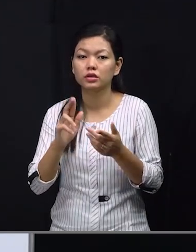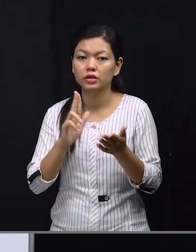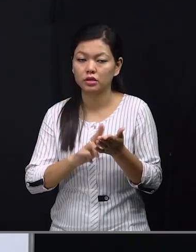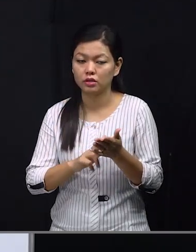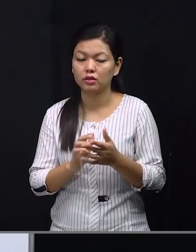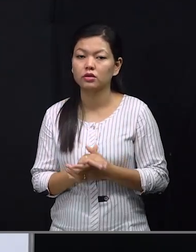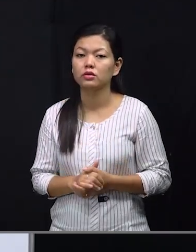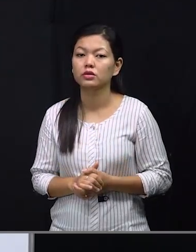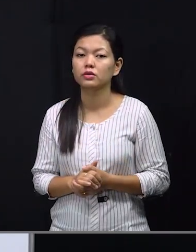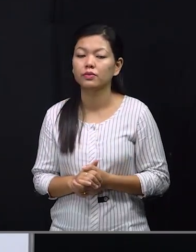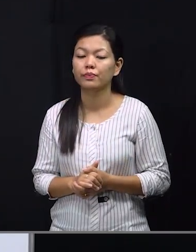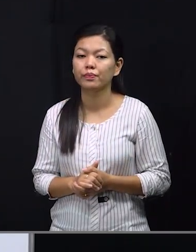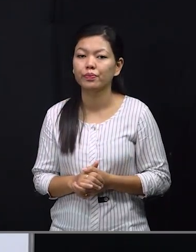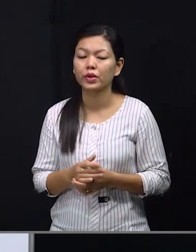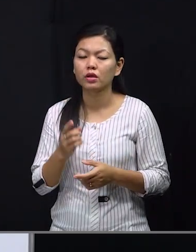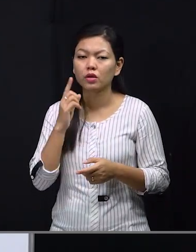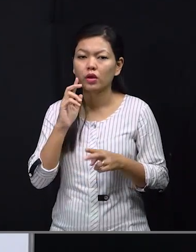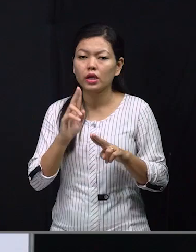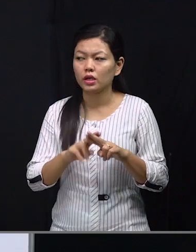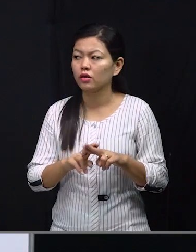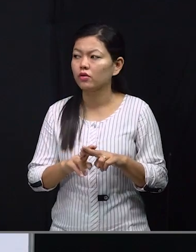then we will get bromopenzene.